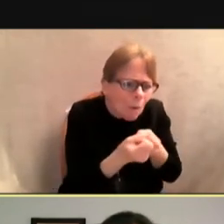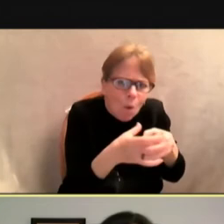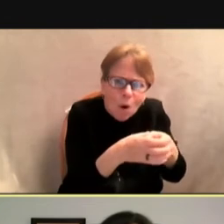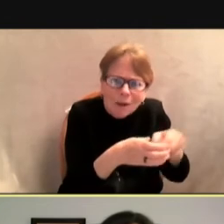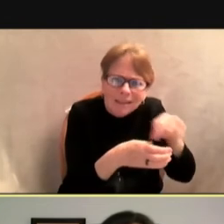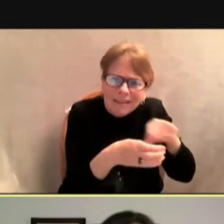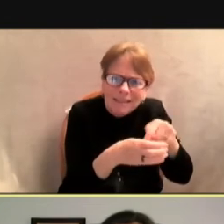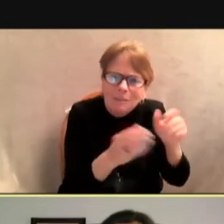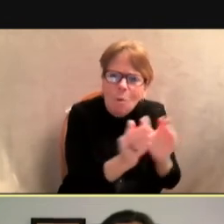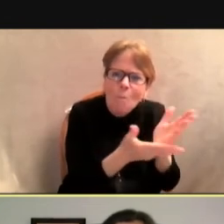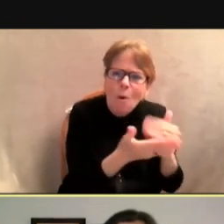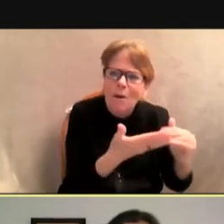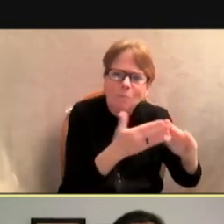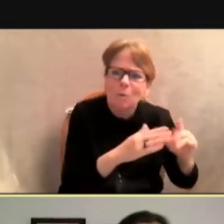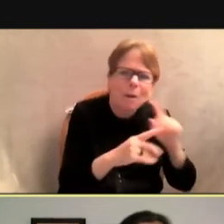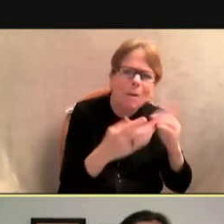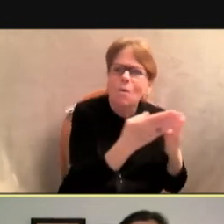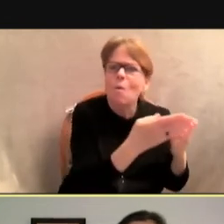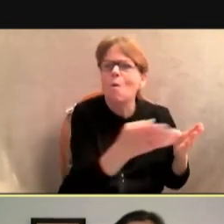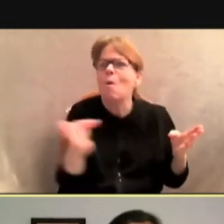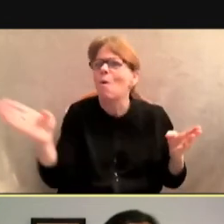community.